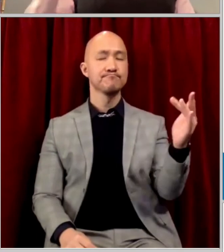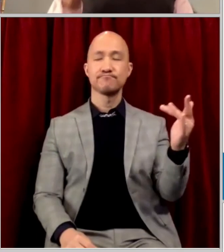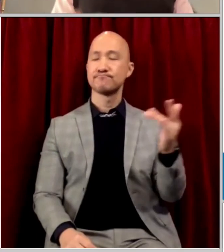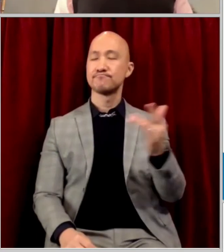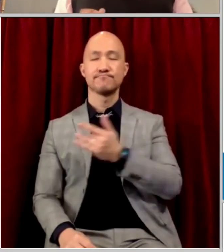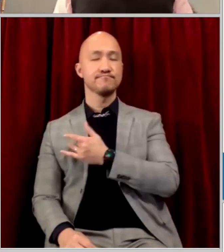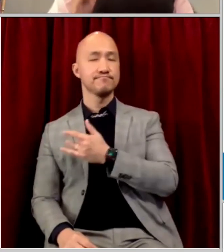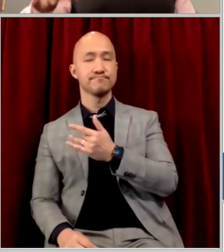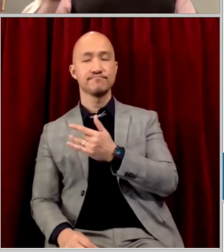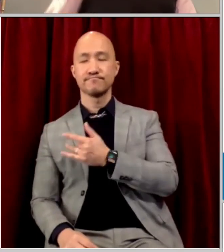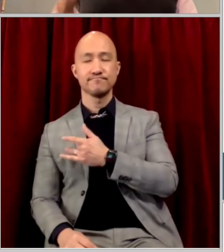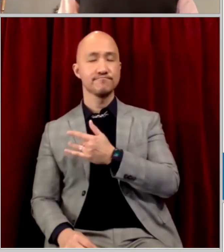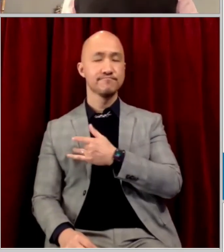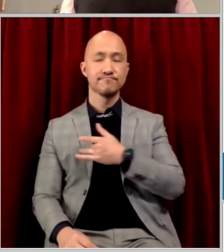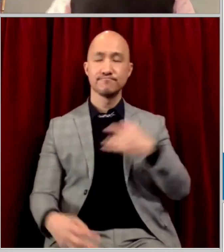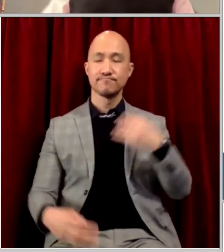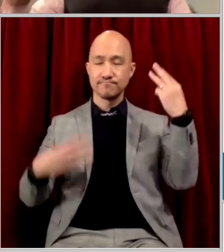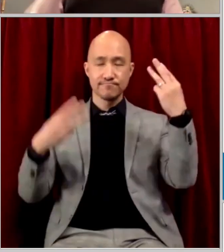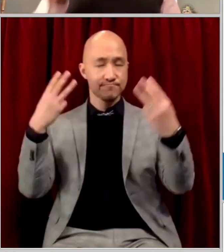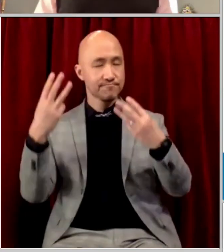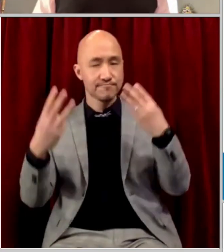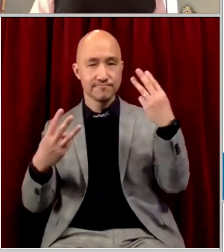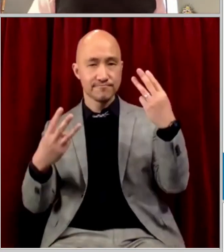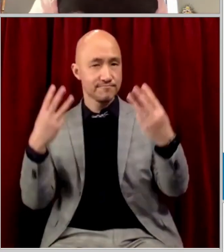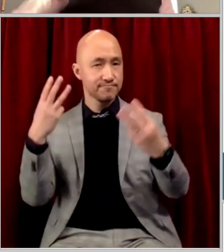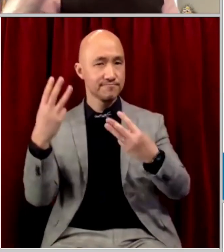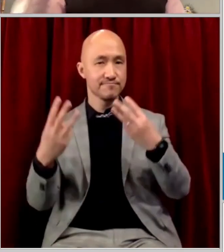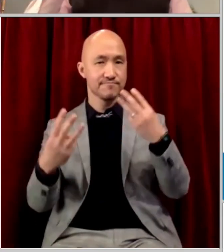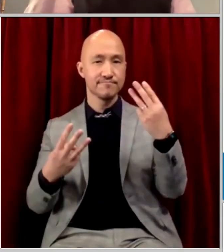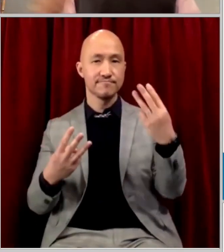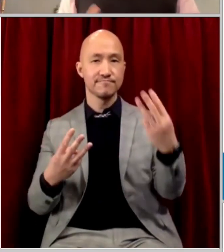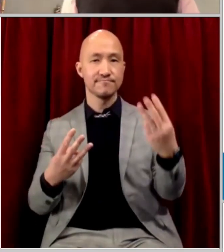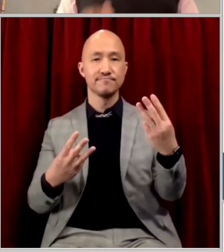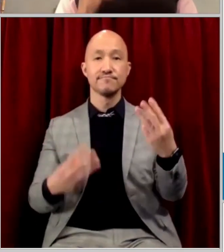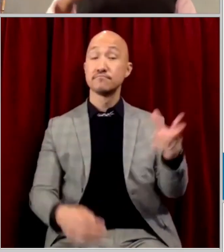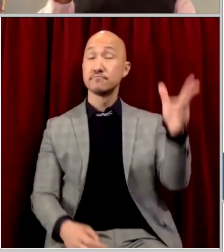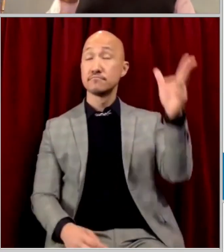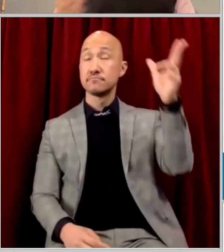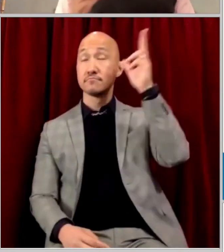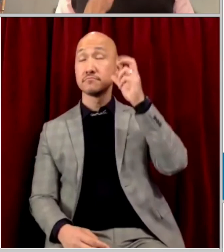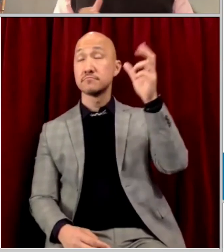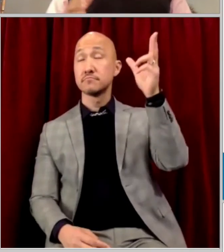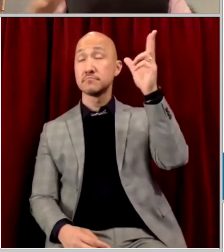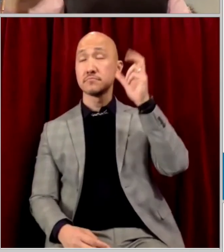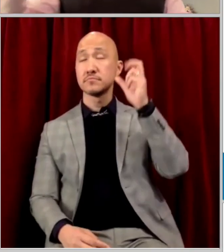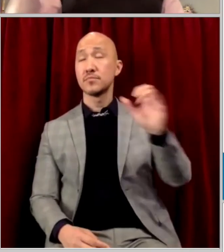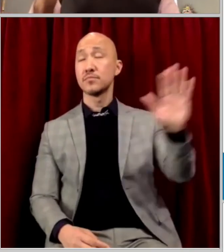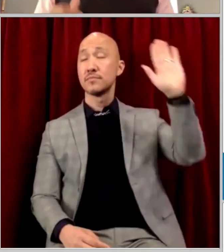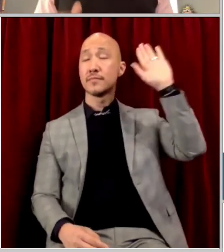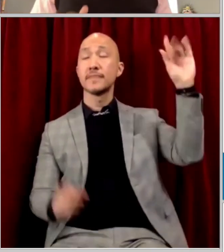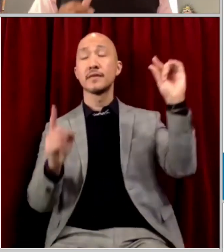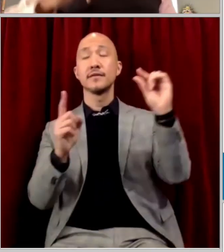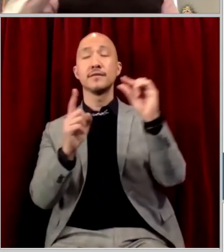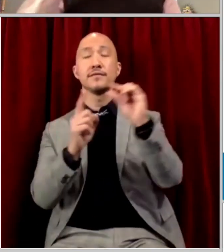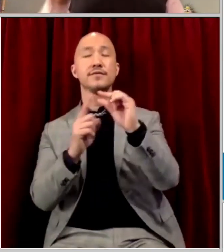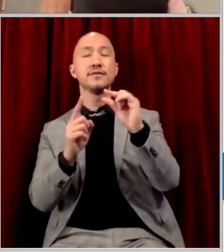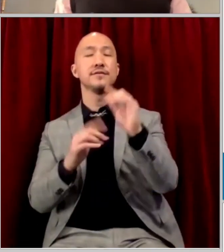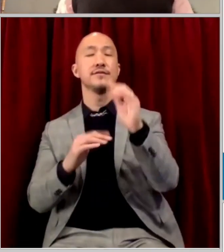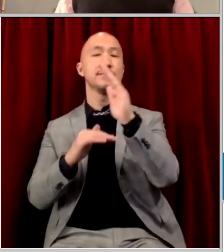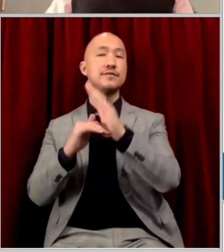Let not your heart be troubled. His tender word I